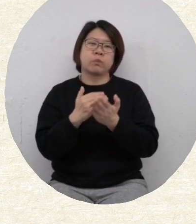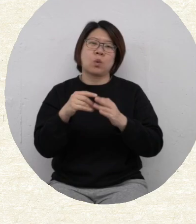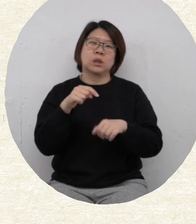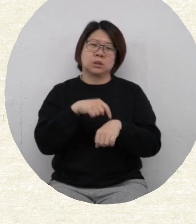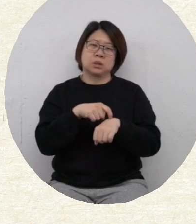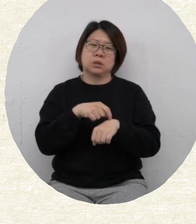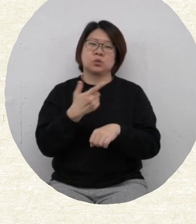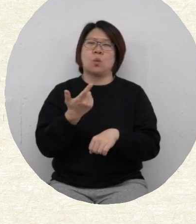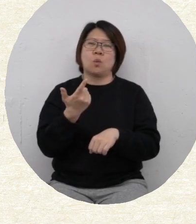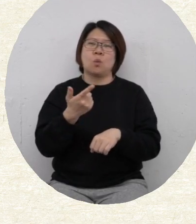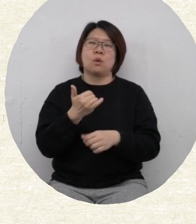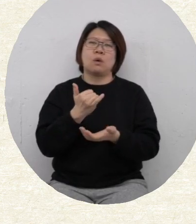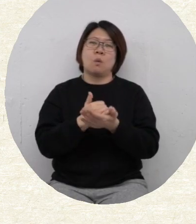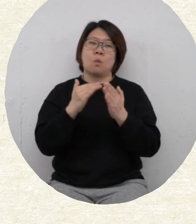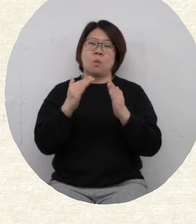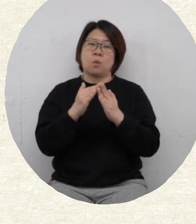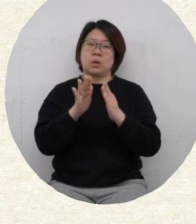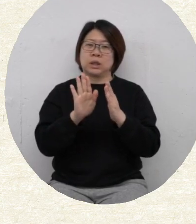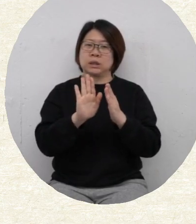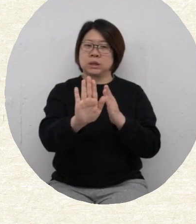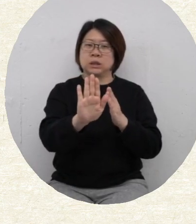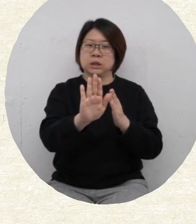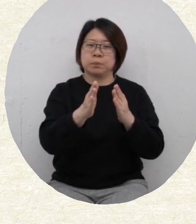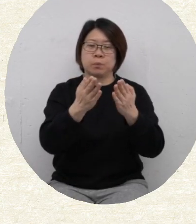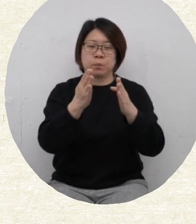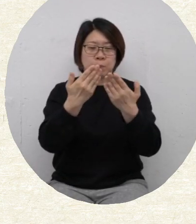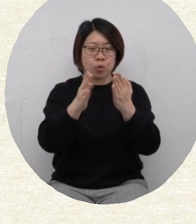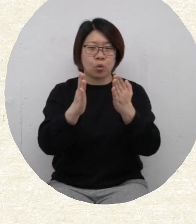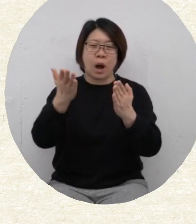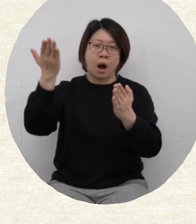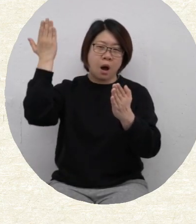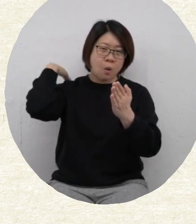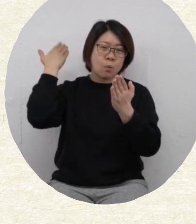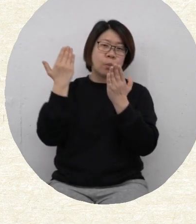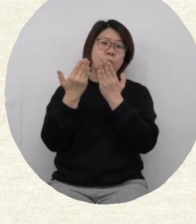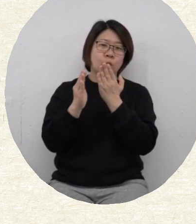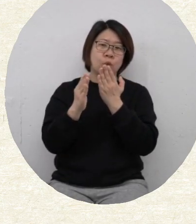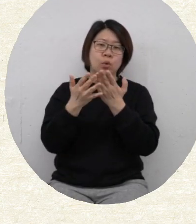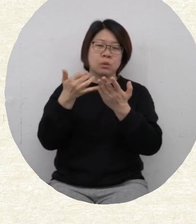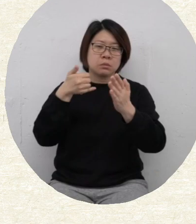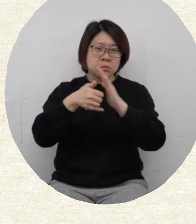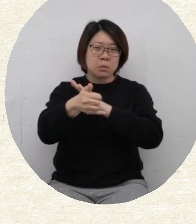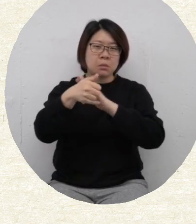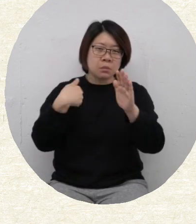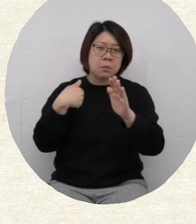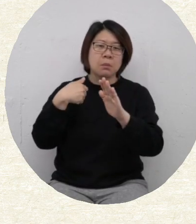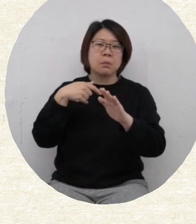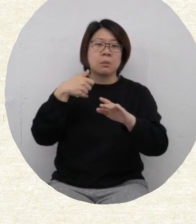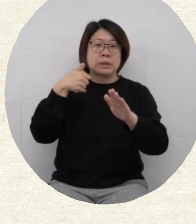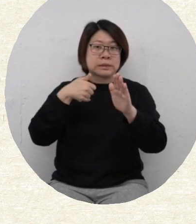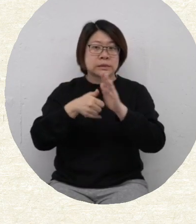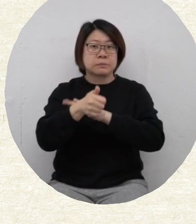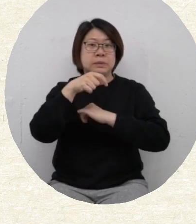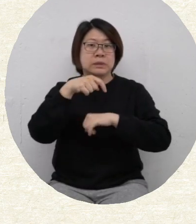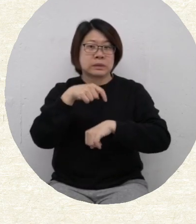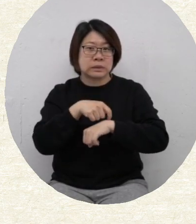Okay. And my studio was basically my house. So a lot of the things just happened in my house.